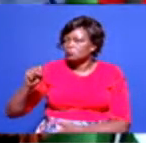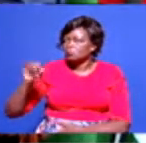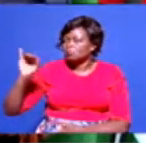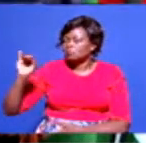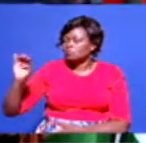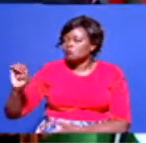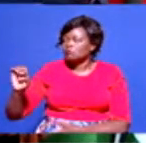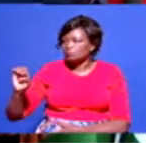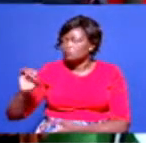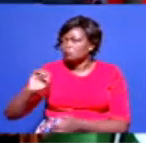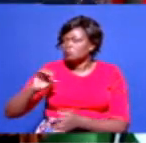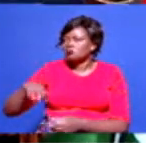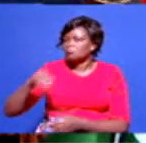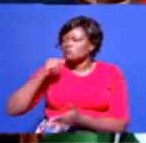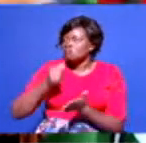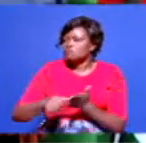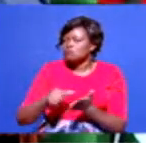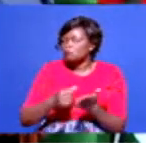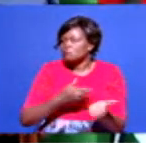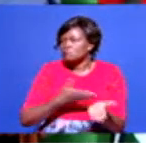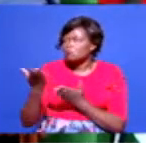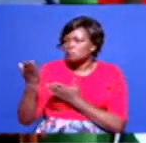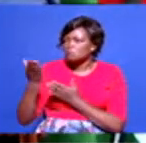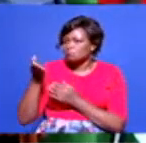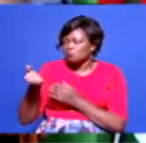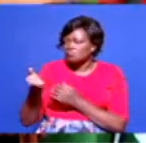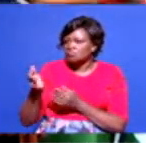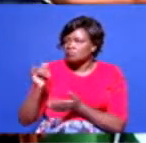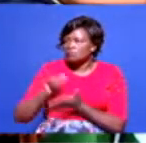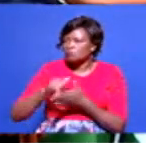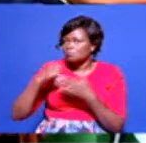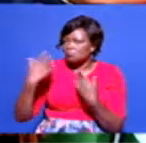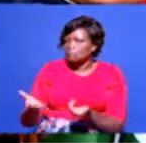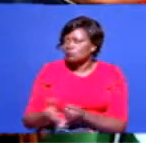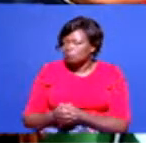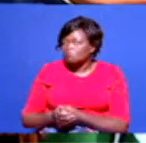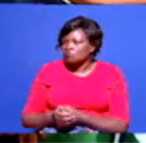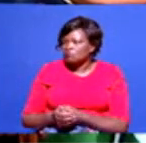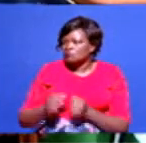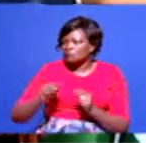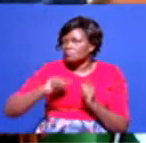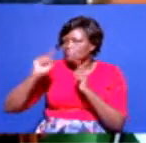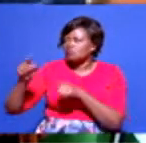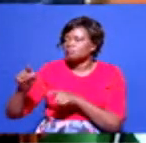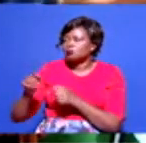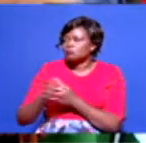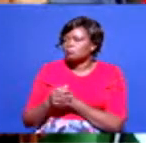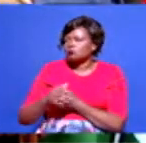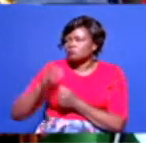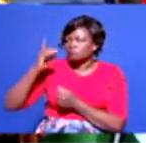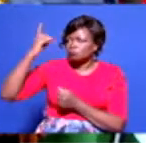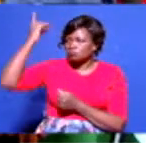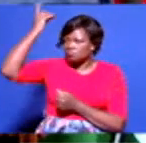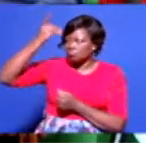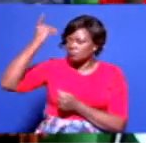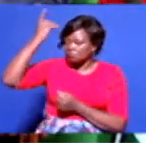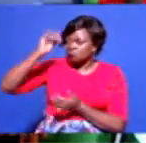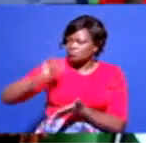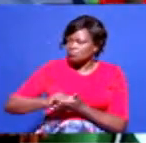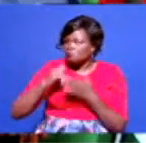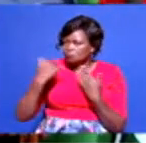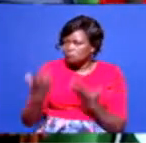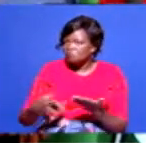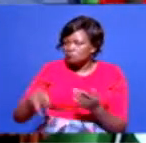from him and bring it to Fujairah. Mm-hmm. That's how, I mean, to Dubai. That's how we